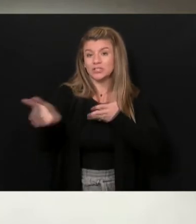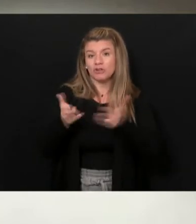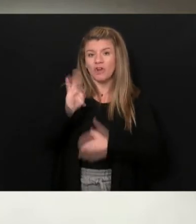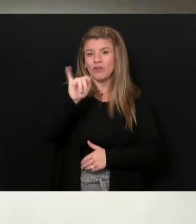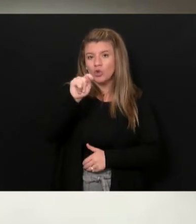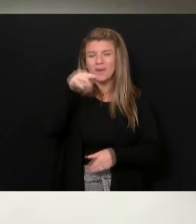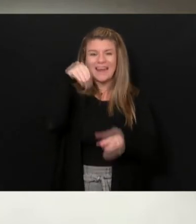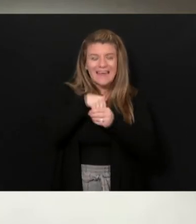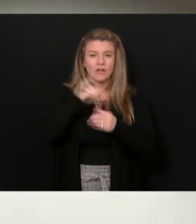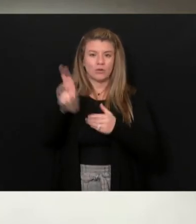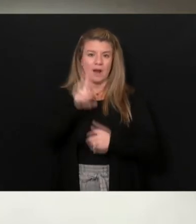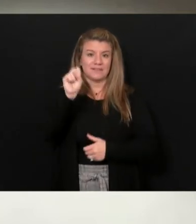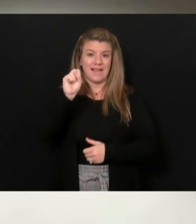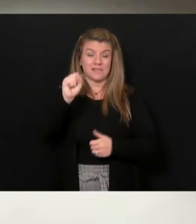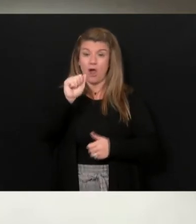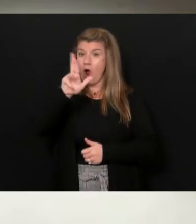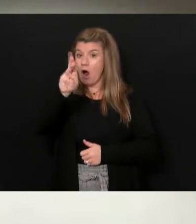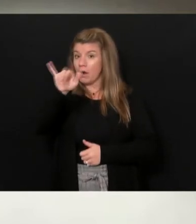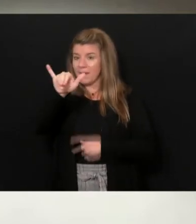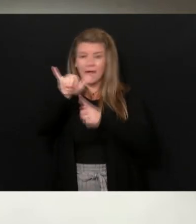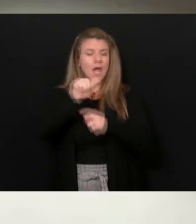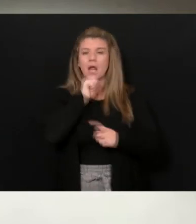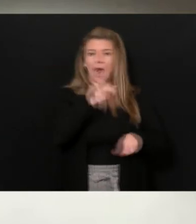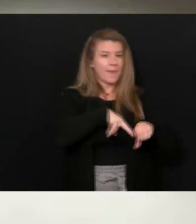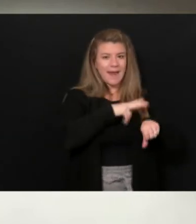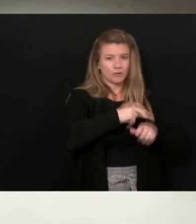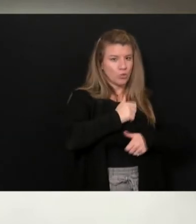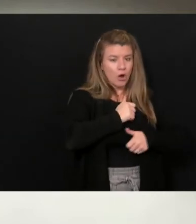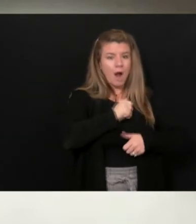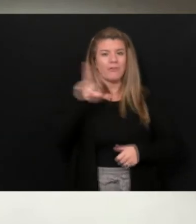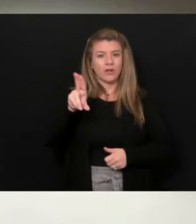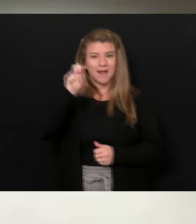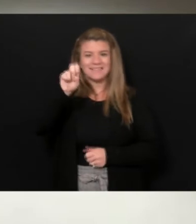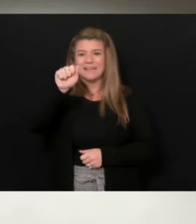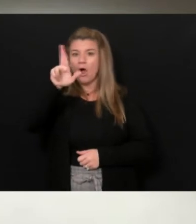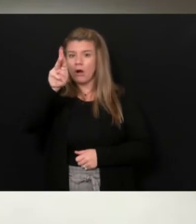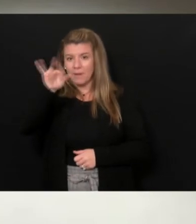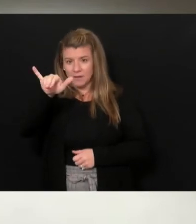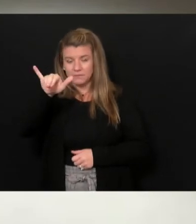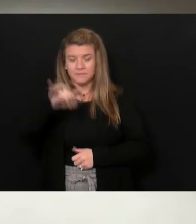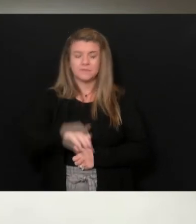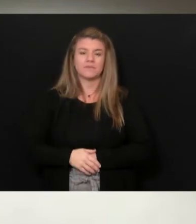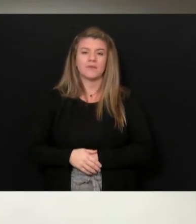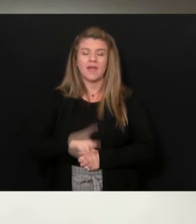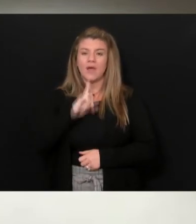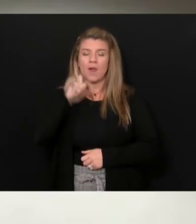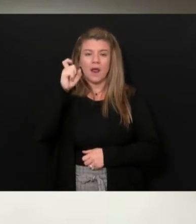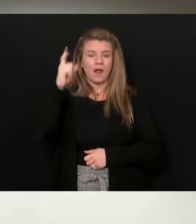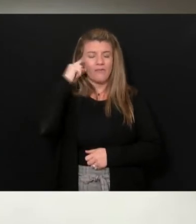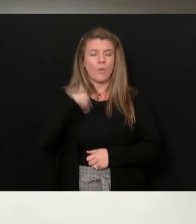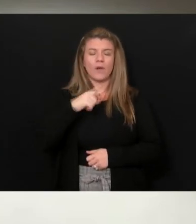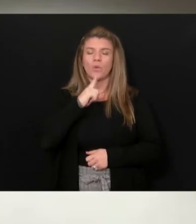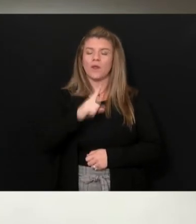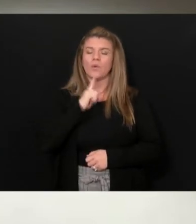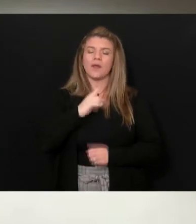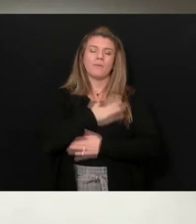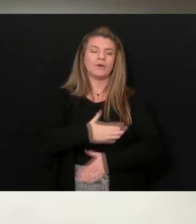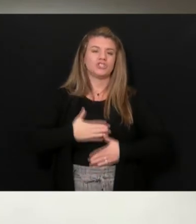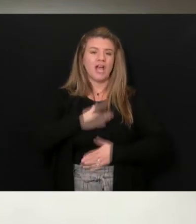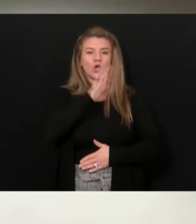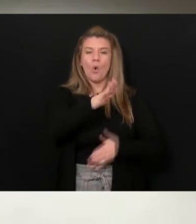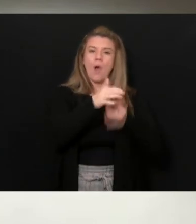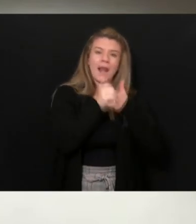in the United States Army, not in the National Guard, but the United States Army. And Governor, we greatly appreciate the leadership